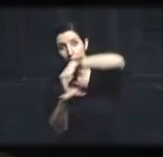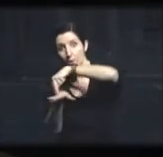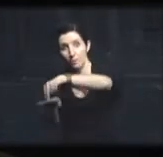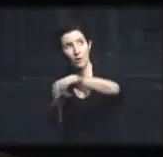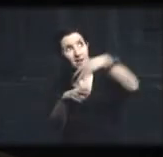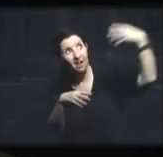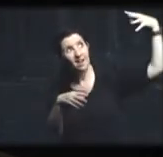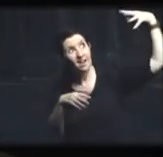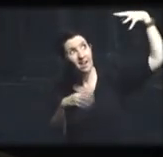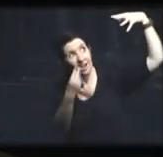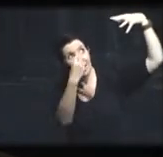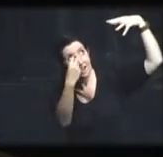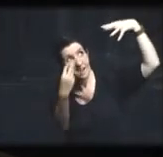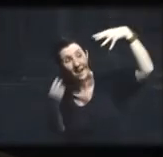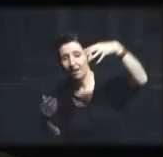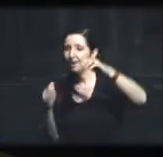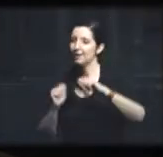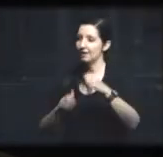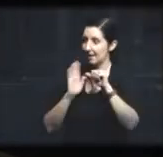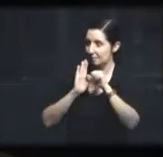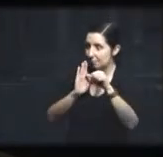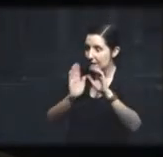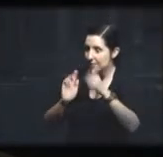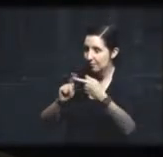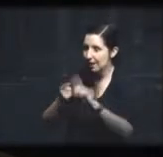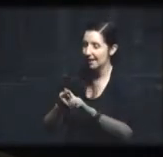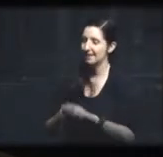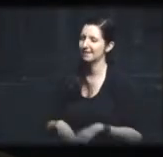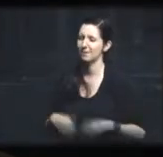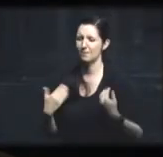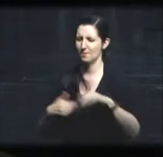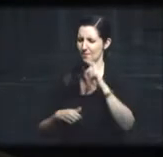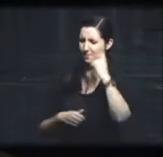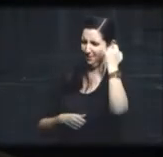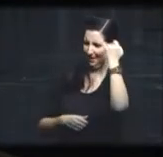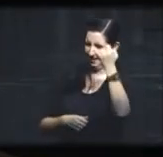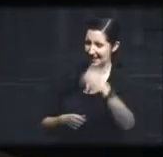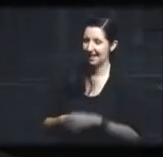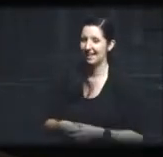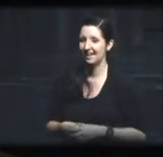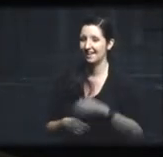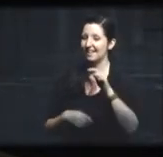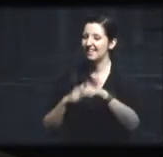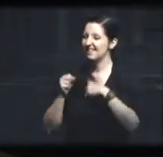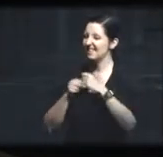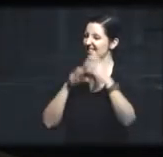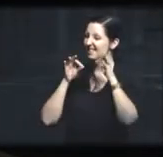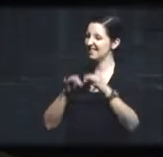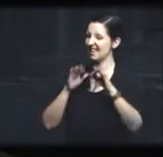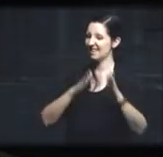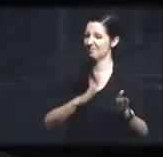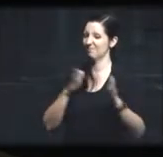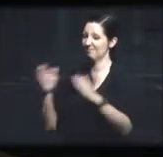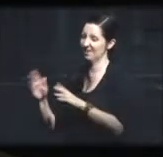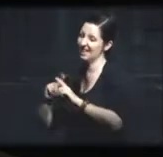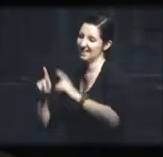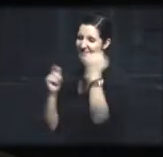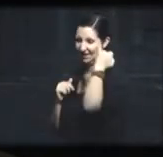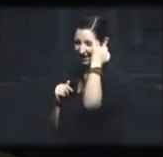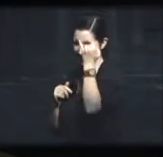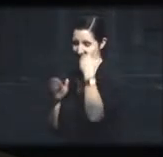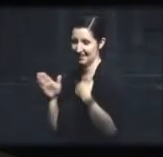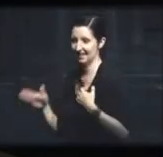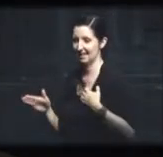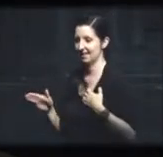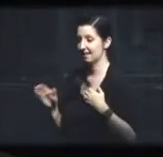actually really a cool idea, and they're still operational with that idea. But we decided this year to do something different, which was that groups of students